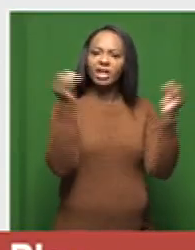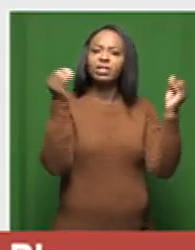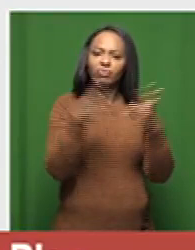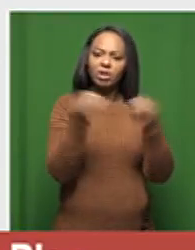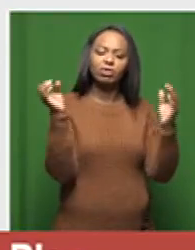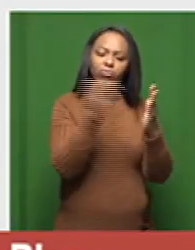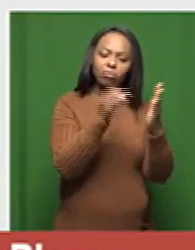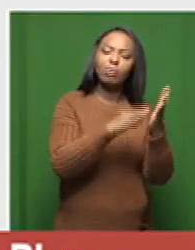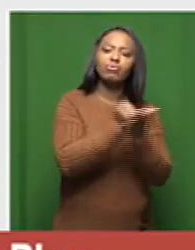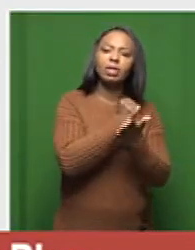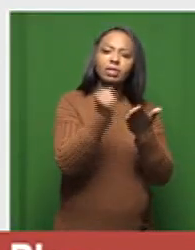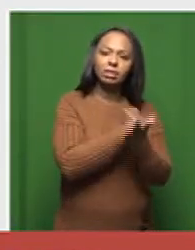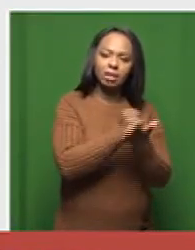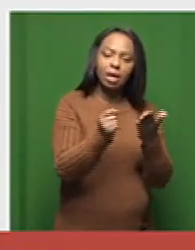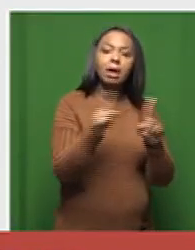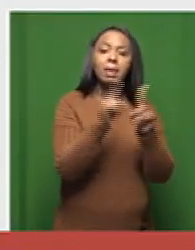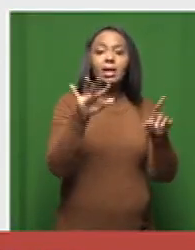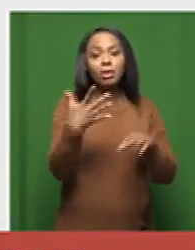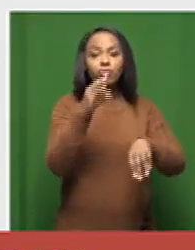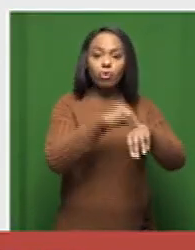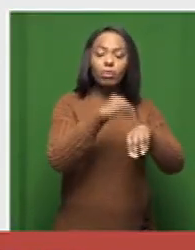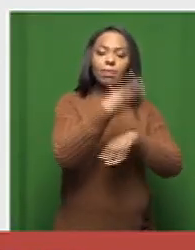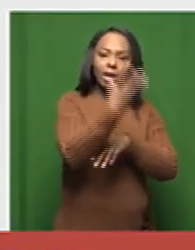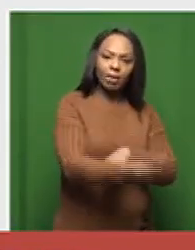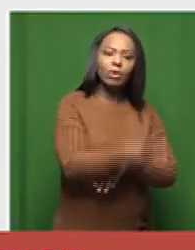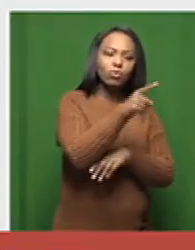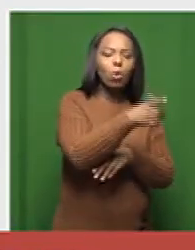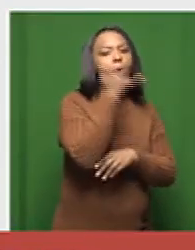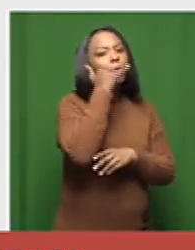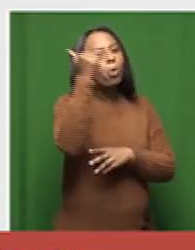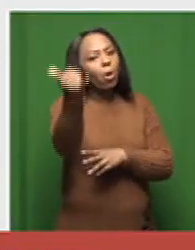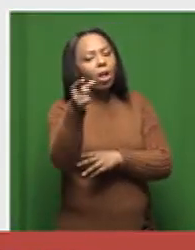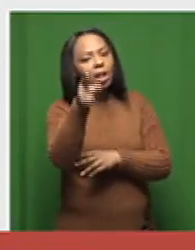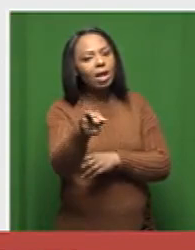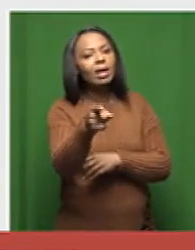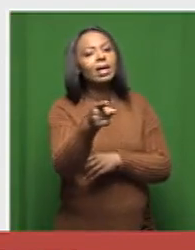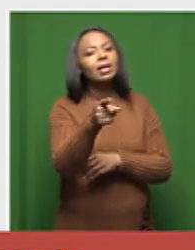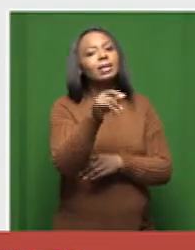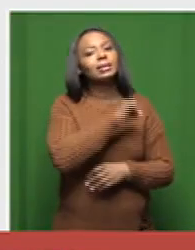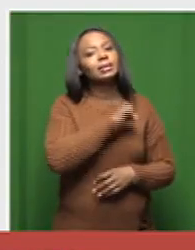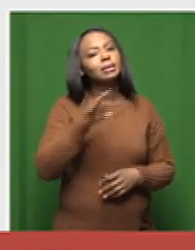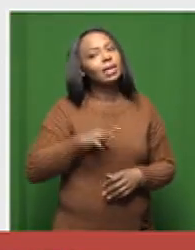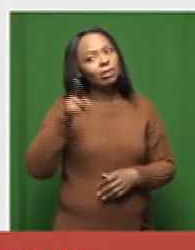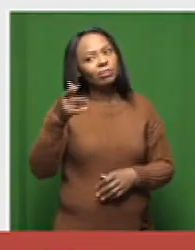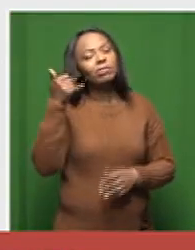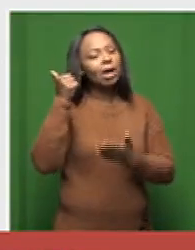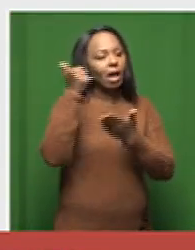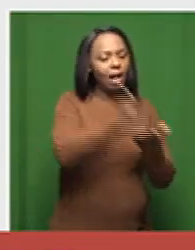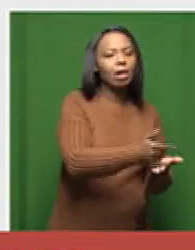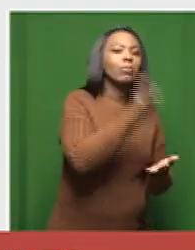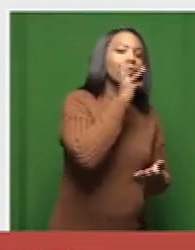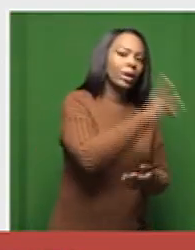register. If you're still having a problem, you can call the call center, and the staff at the call center will be able to assist you as